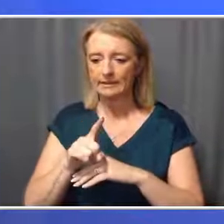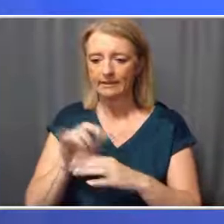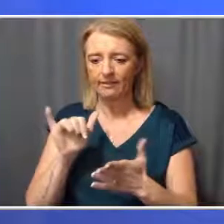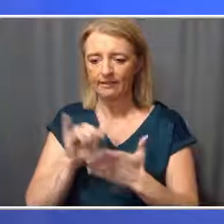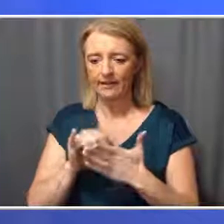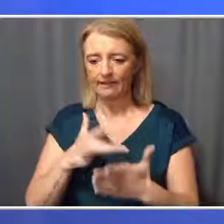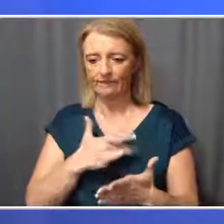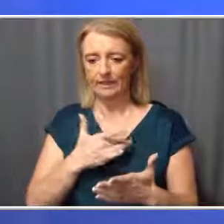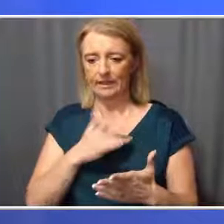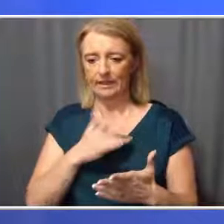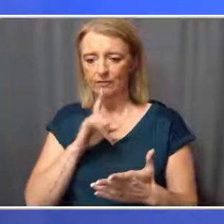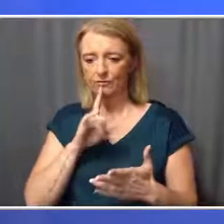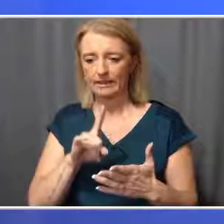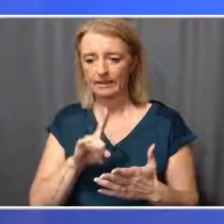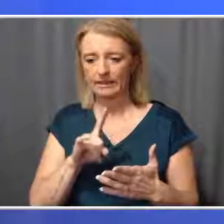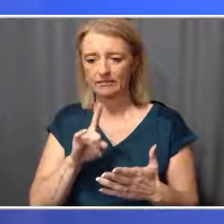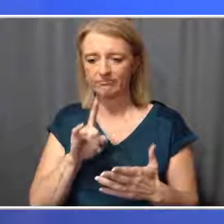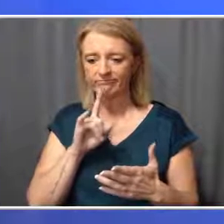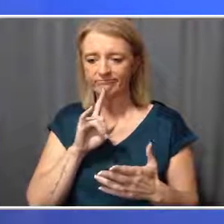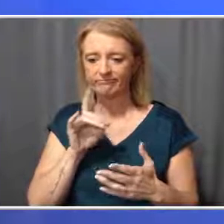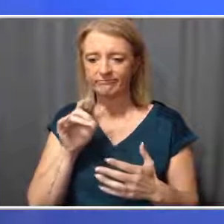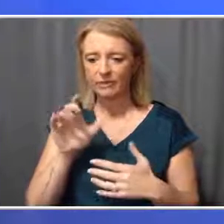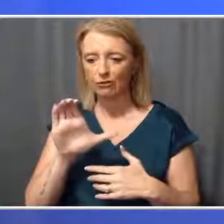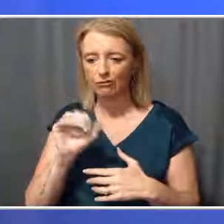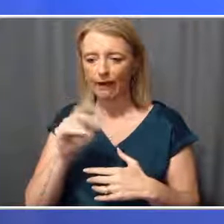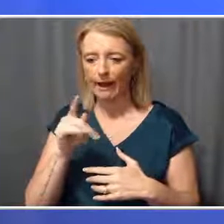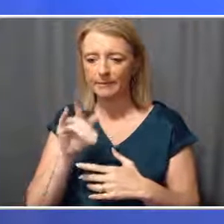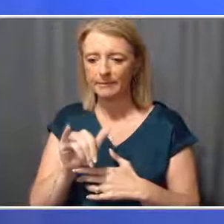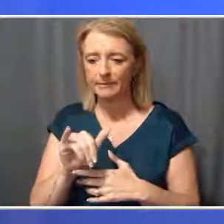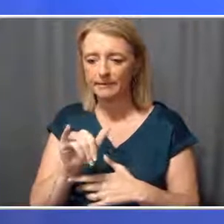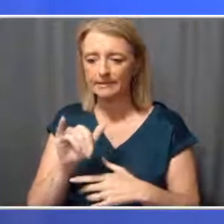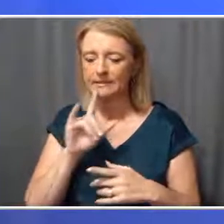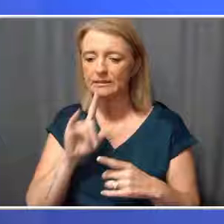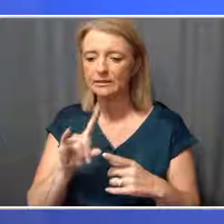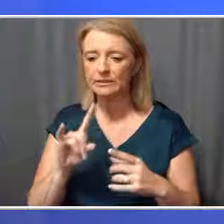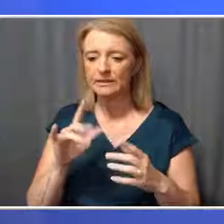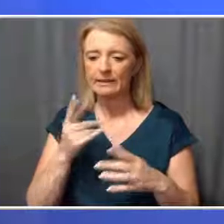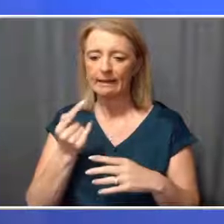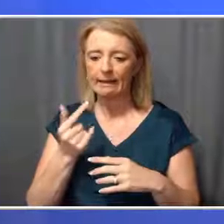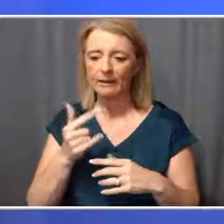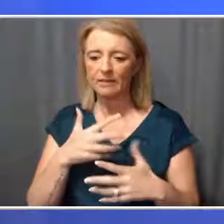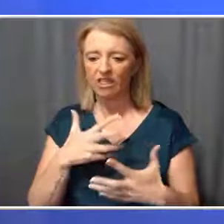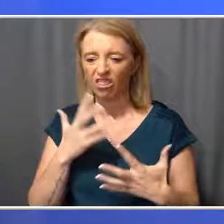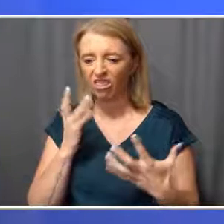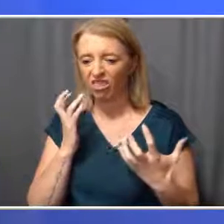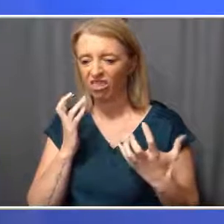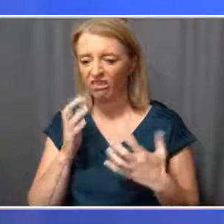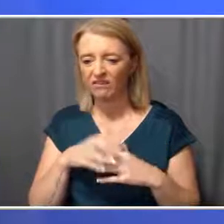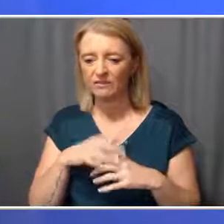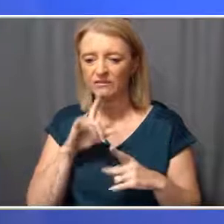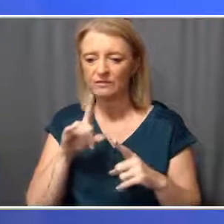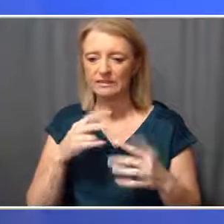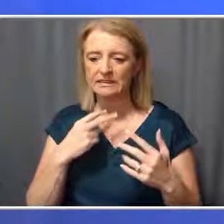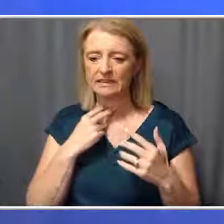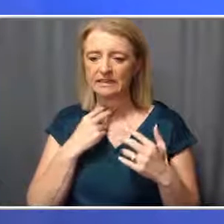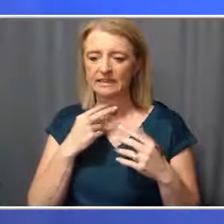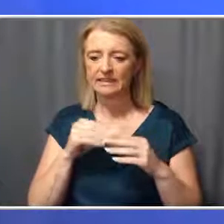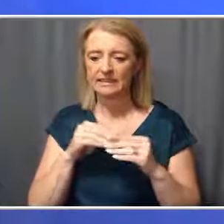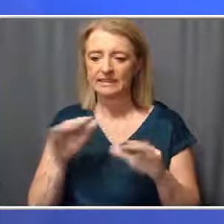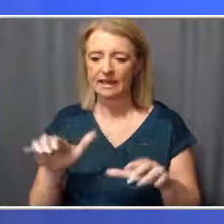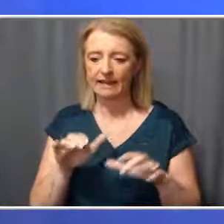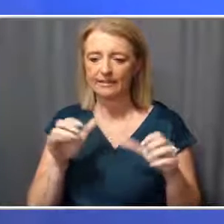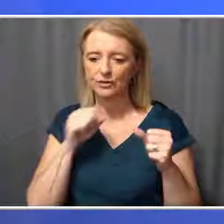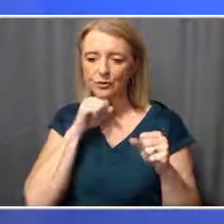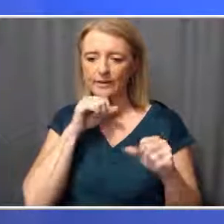dragging and tired, and then very likely the day after that I would get another headache. So Yeah. Oh, yeah. it's just a cycle.